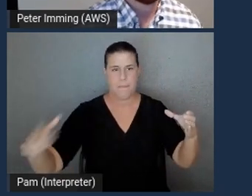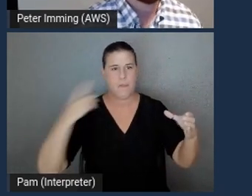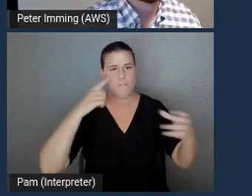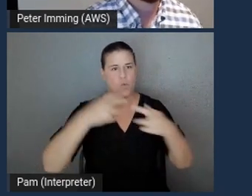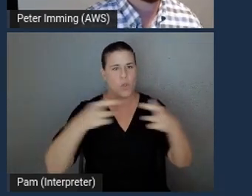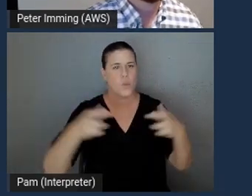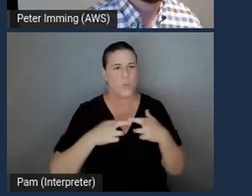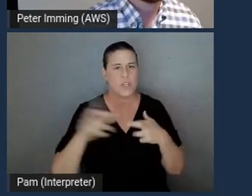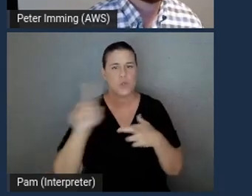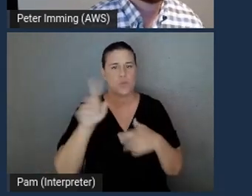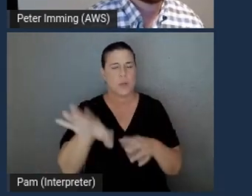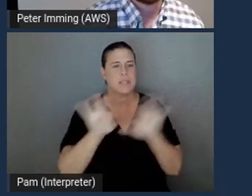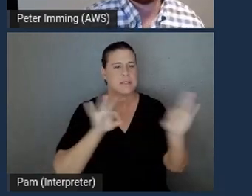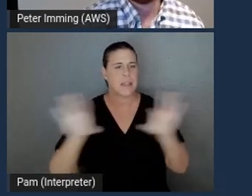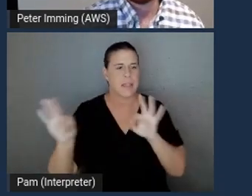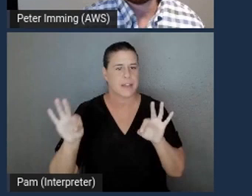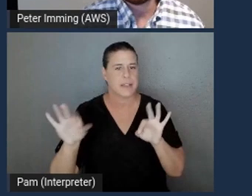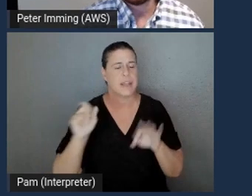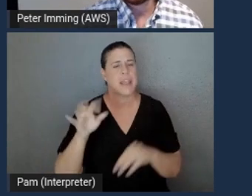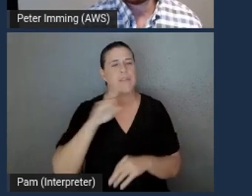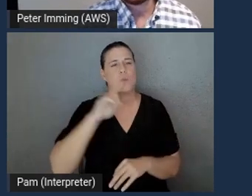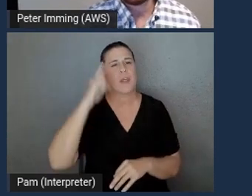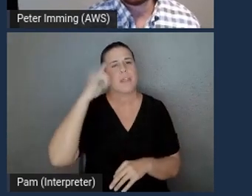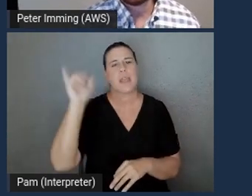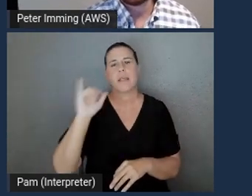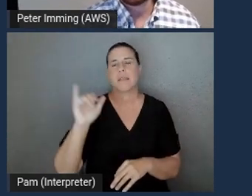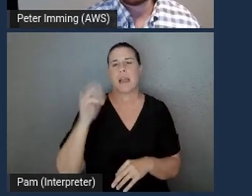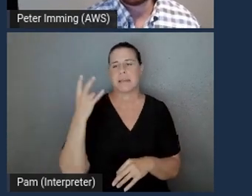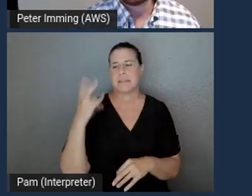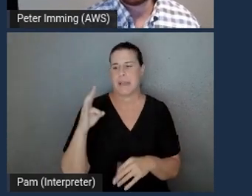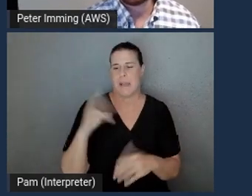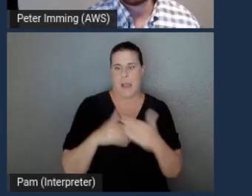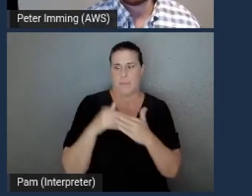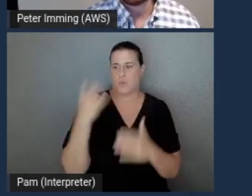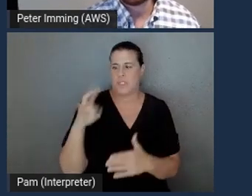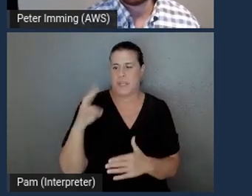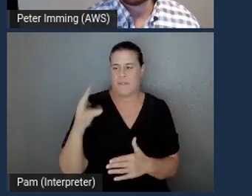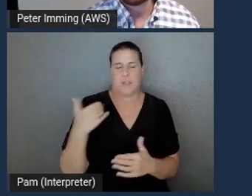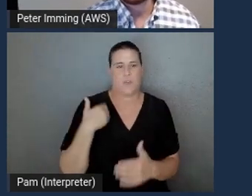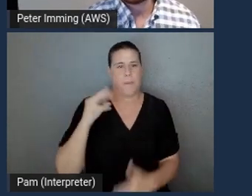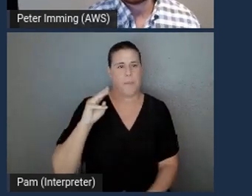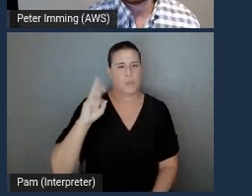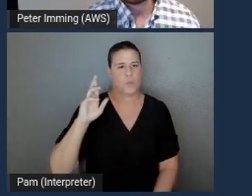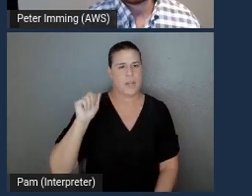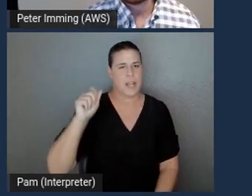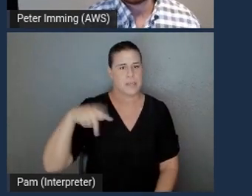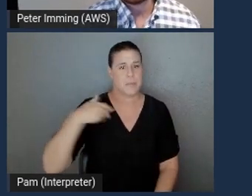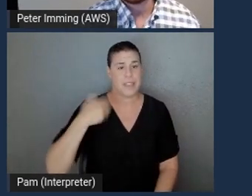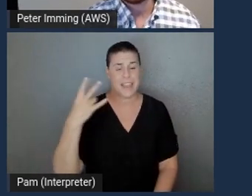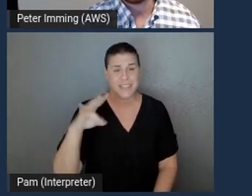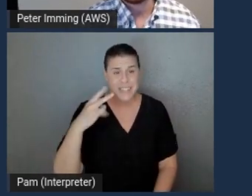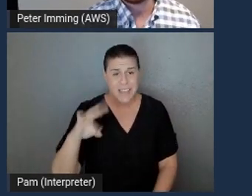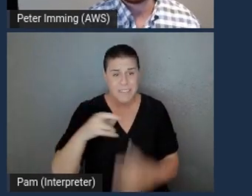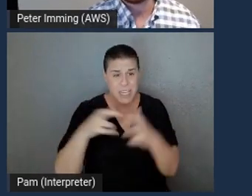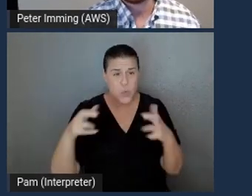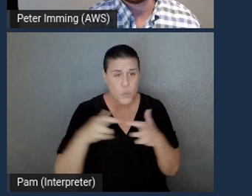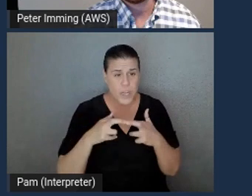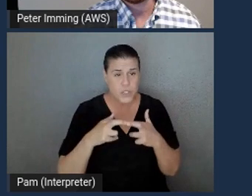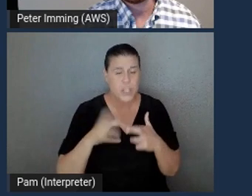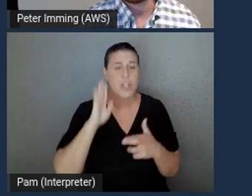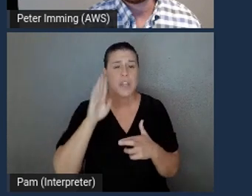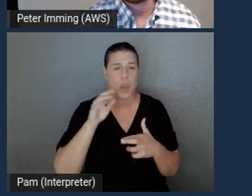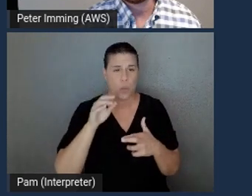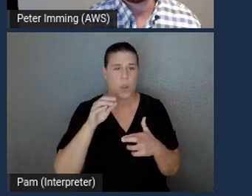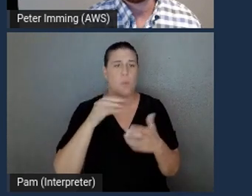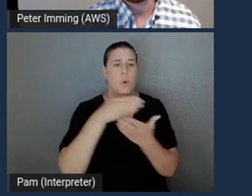has selected. And so if you think about when you're going to 17, if you create a multi-region access point that has 17 regions behind it, we're going provisioning all those